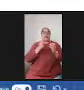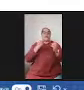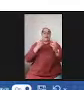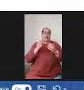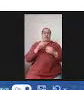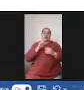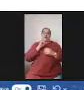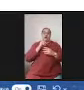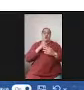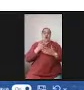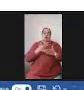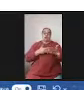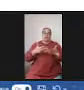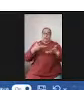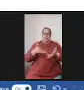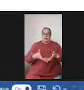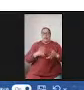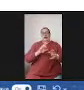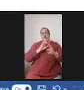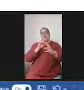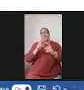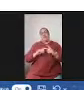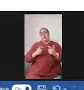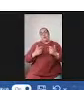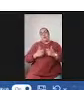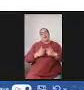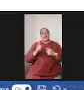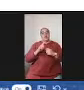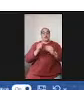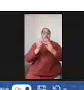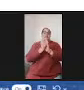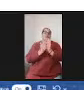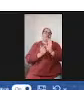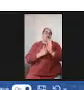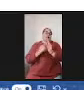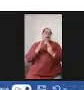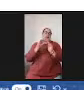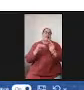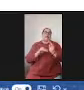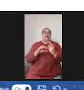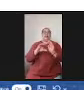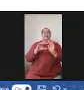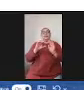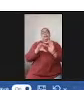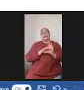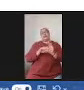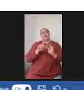was tabled and referred to the committee as legislated under Section